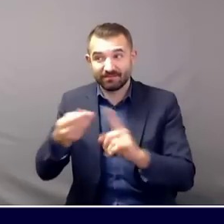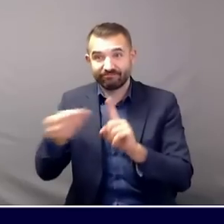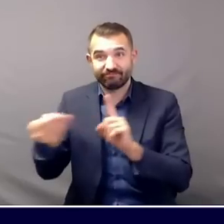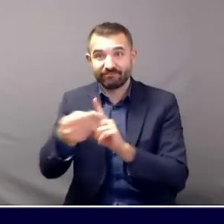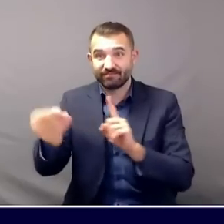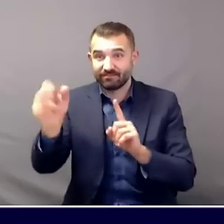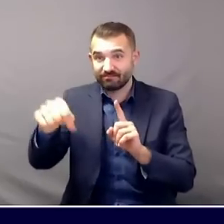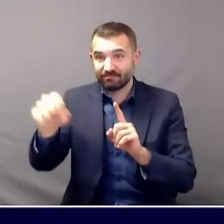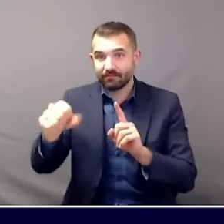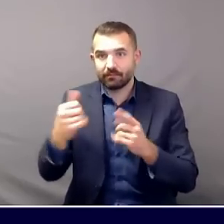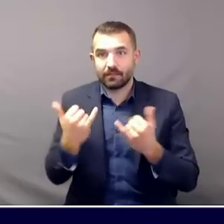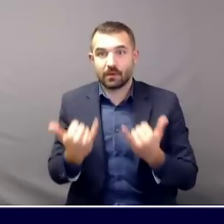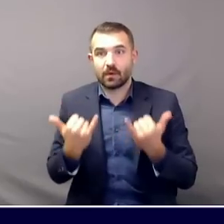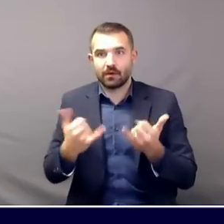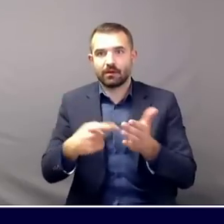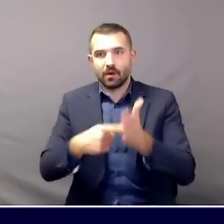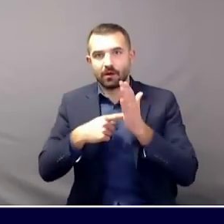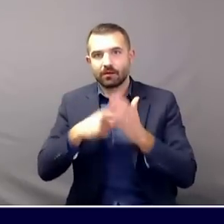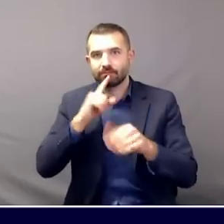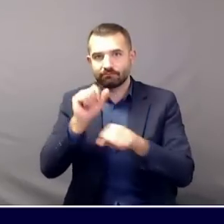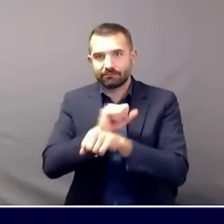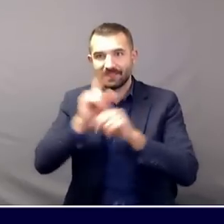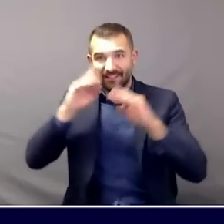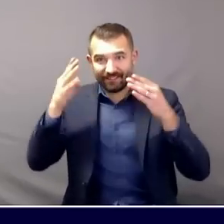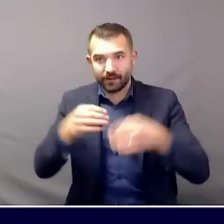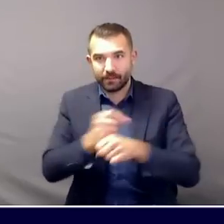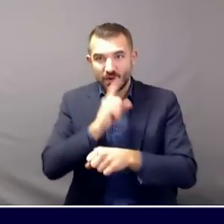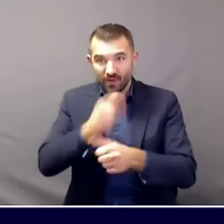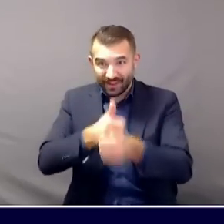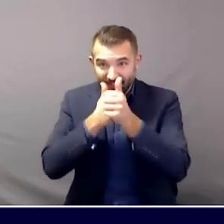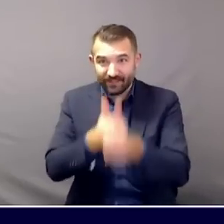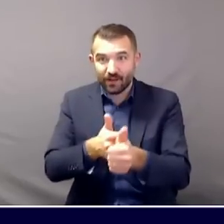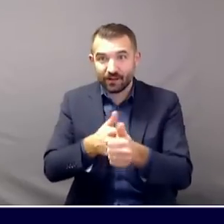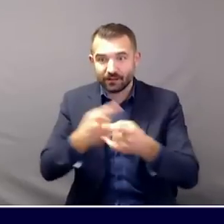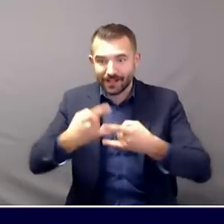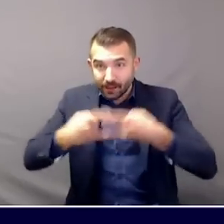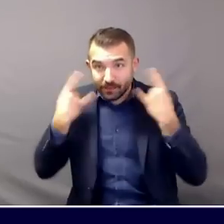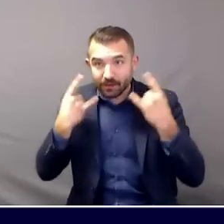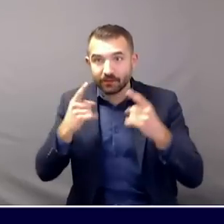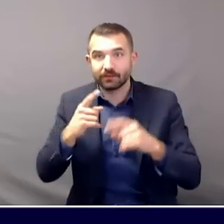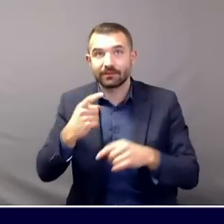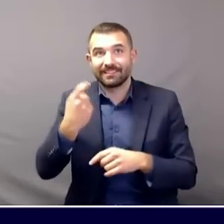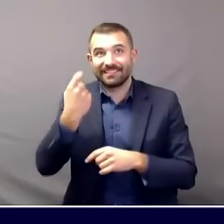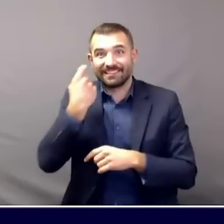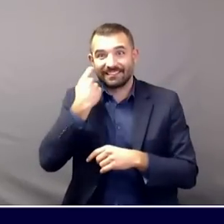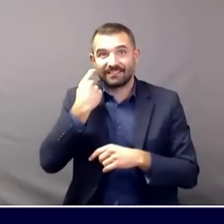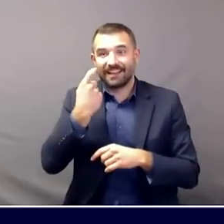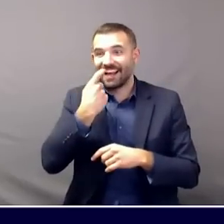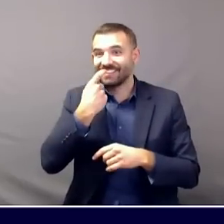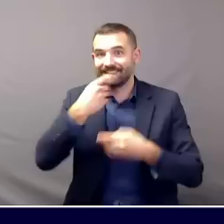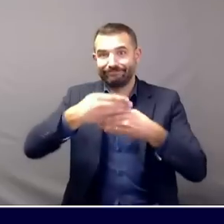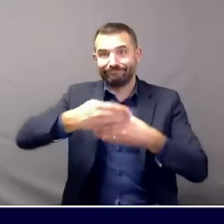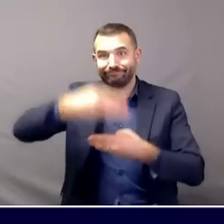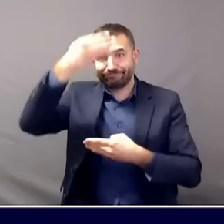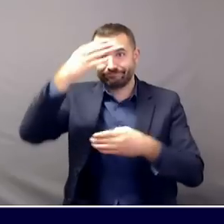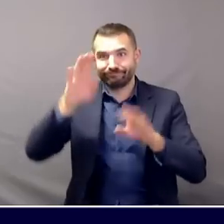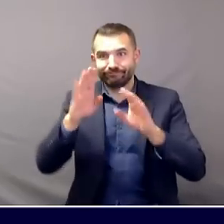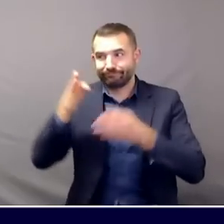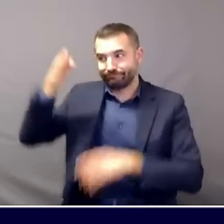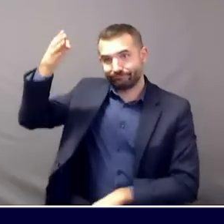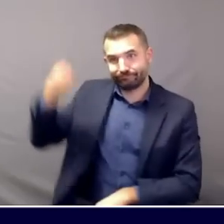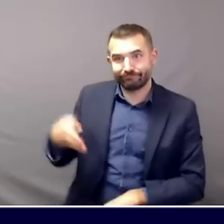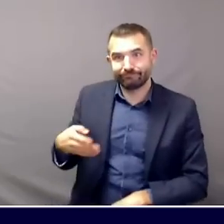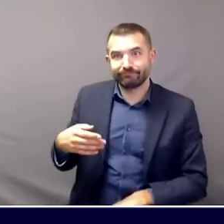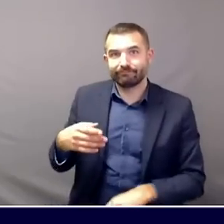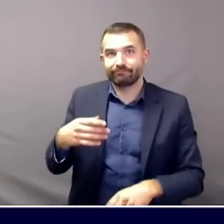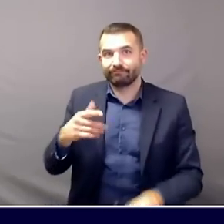thus far. Mask wearing, plexiglass, distancing within the classrooms, staggered schedules. The things that we know have